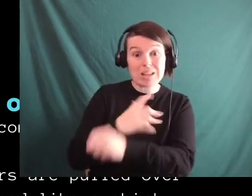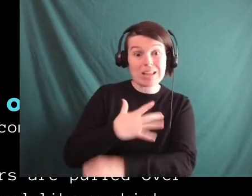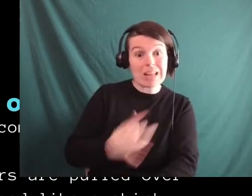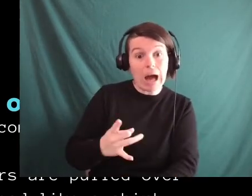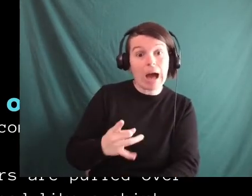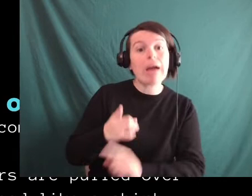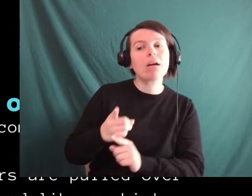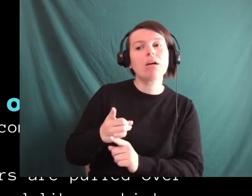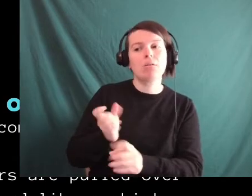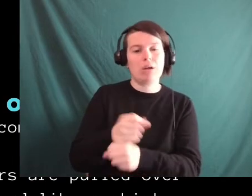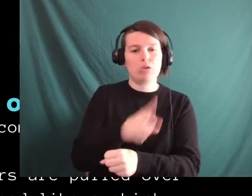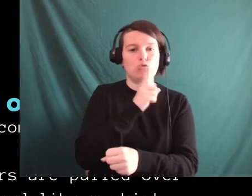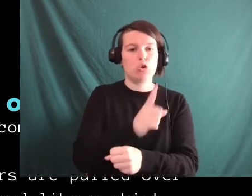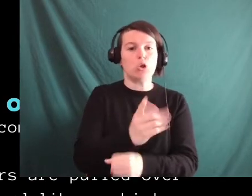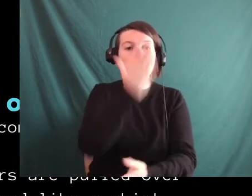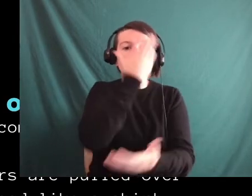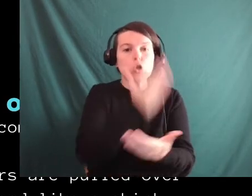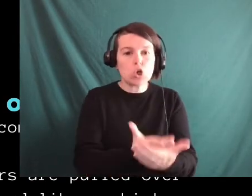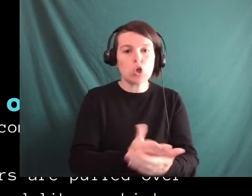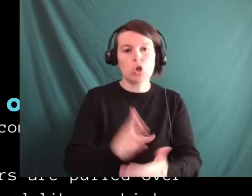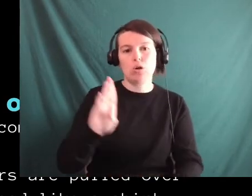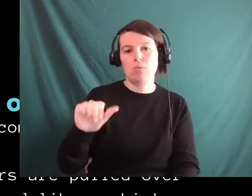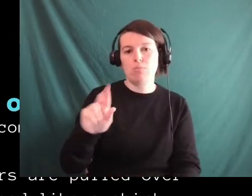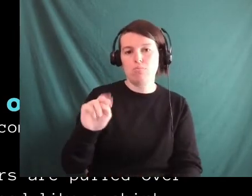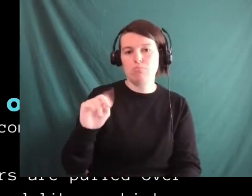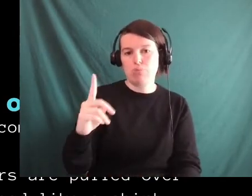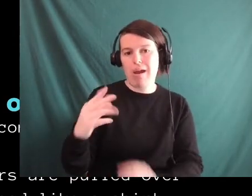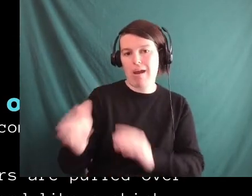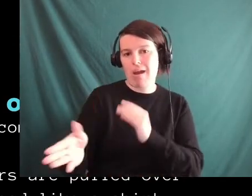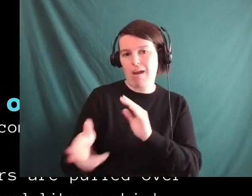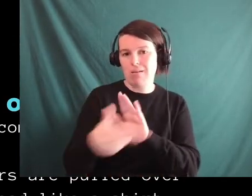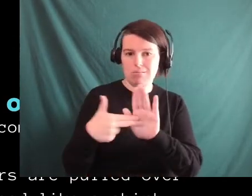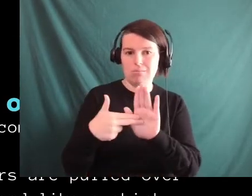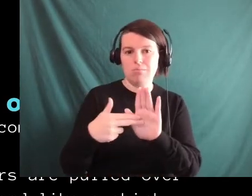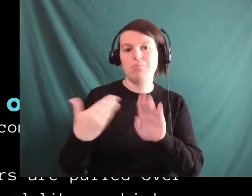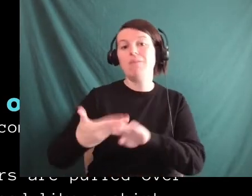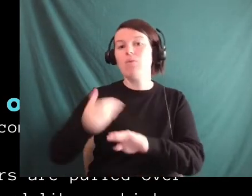make sure that it comes from a reputable brand before you purchase it.